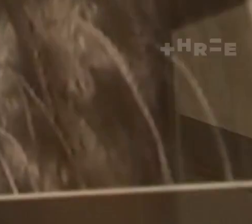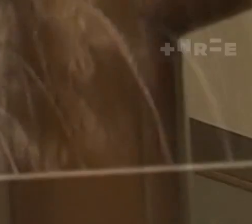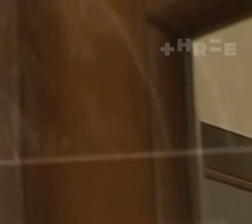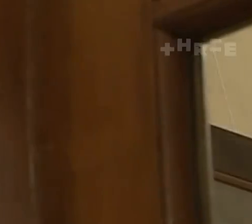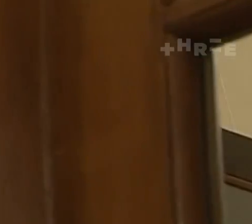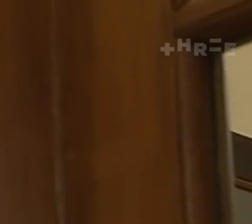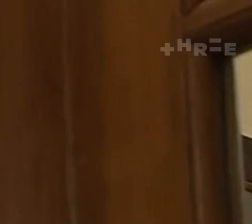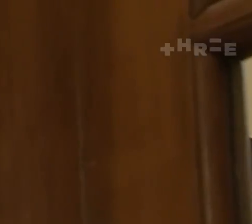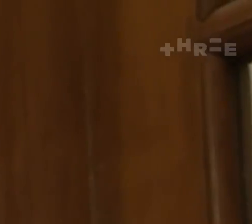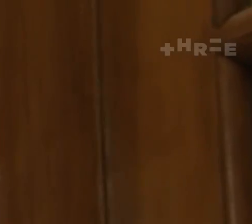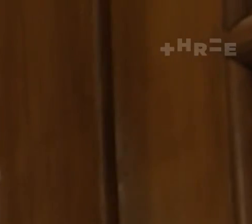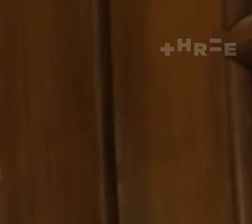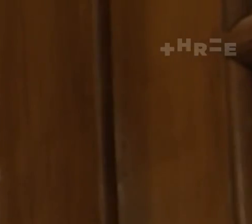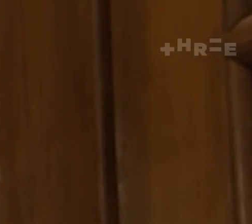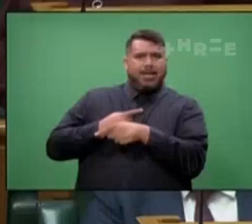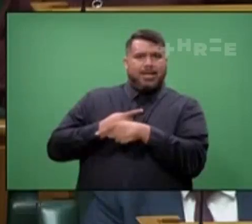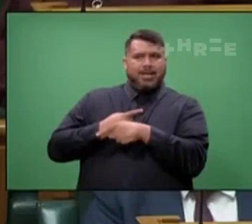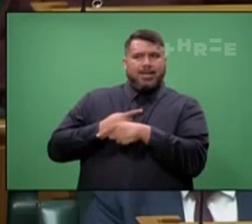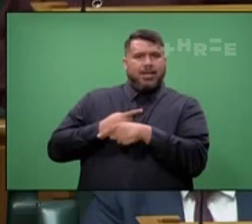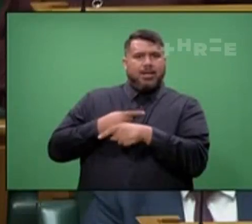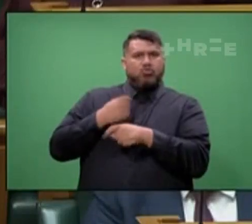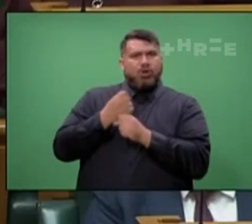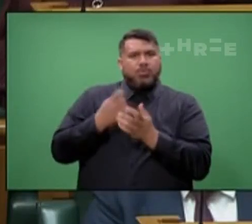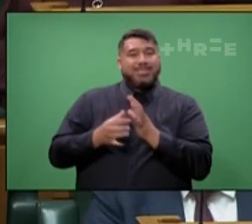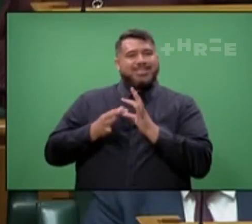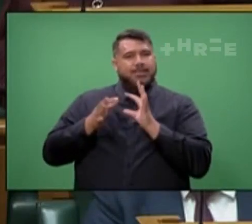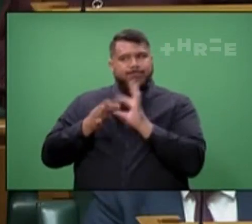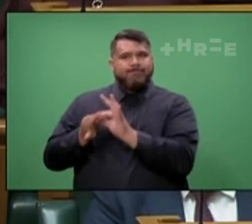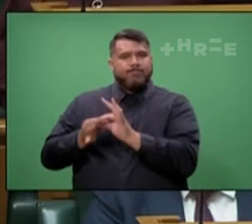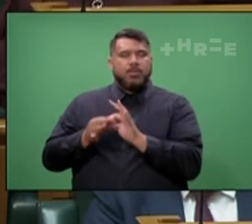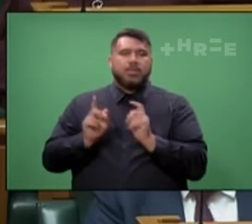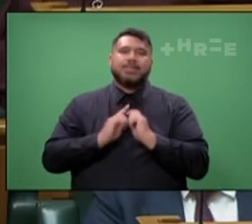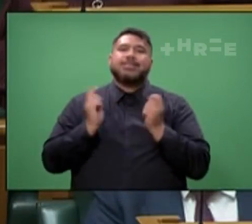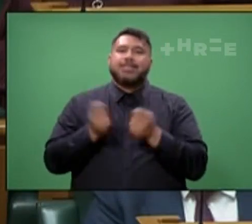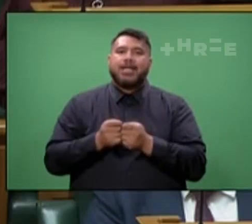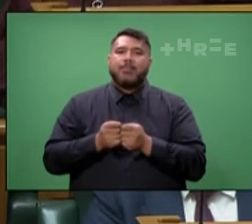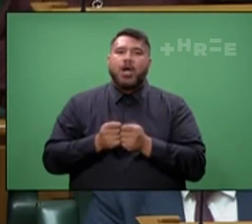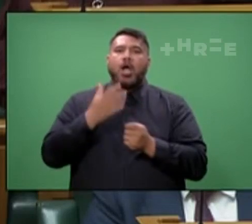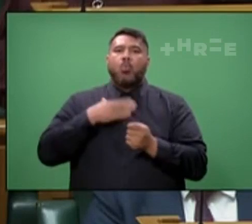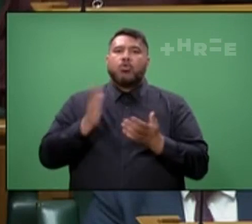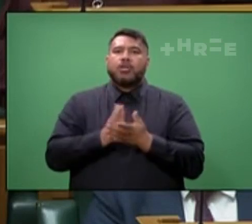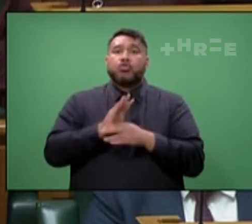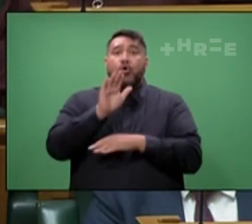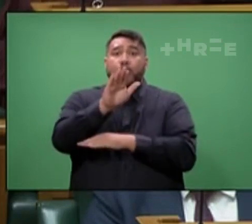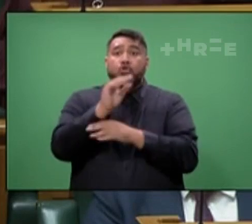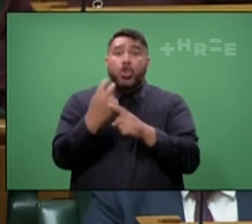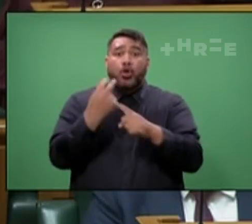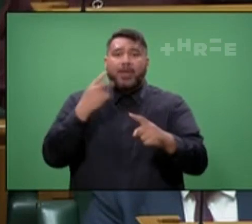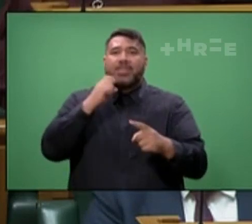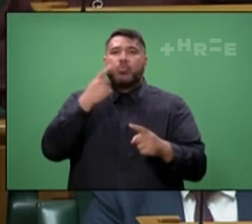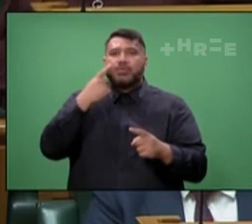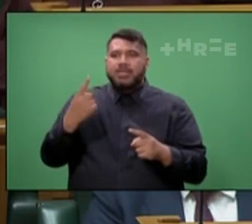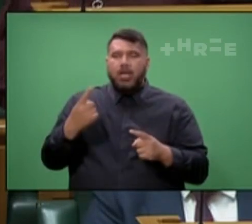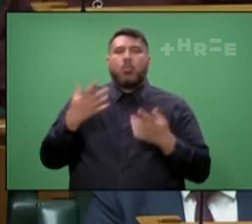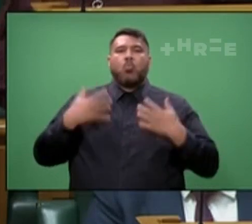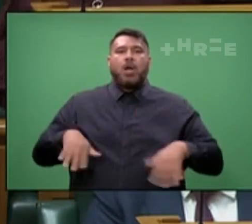Now she joins the history books. And that is how I'd like the history books to record the major milestones and challenges that we faced.